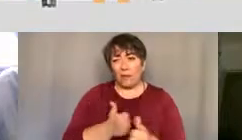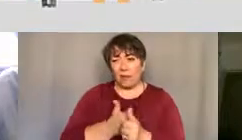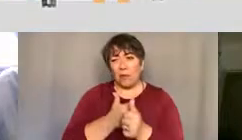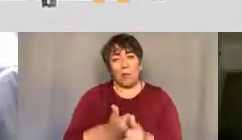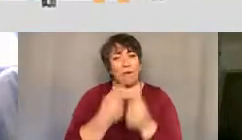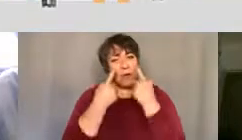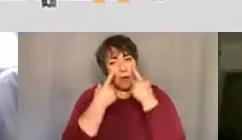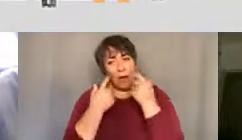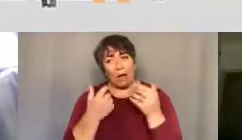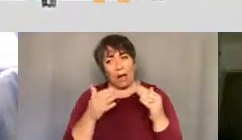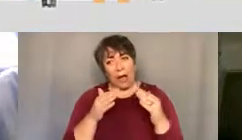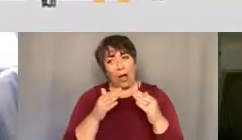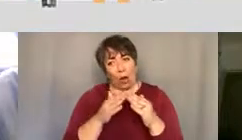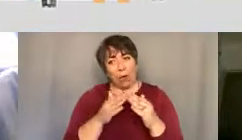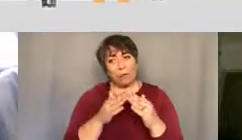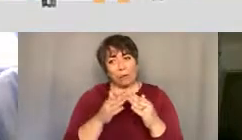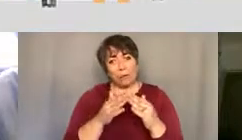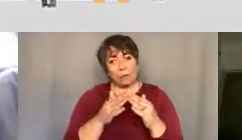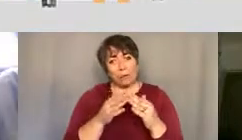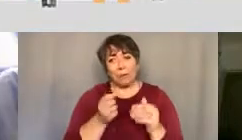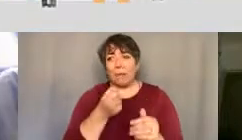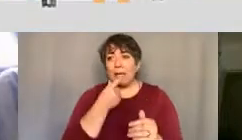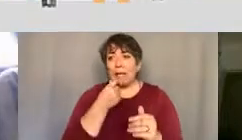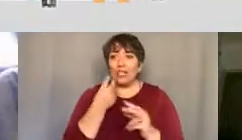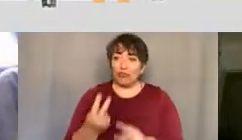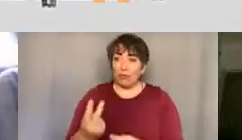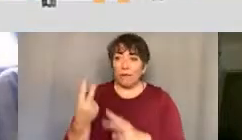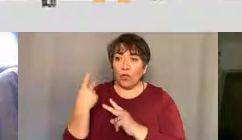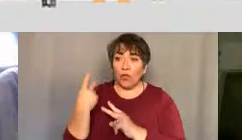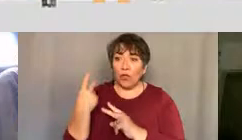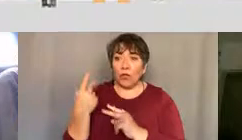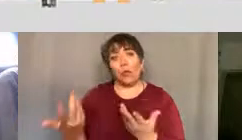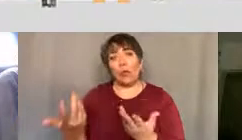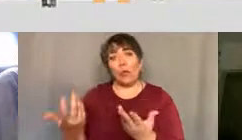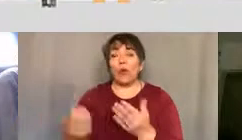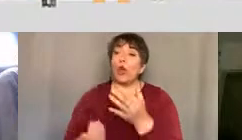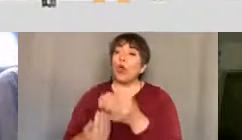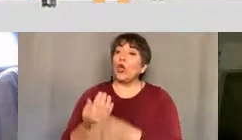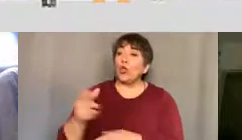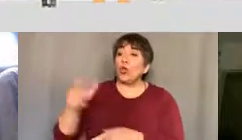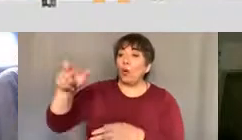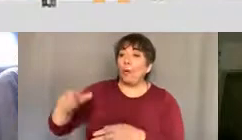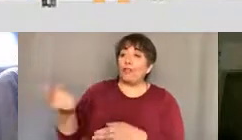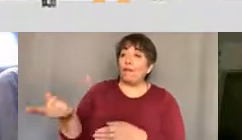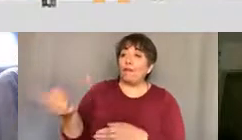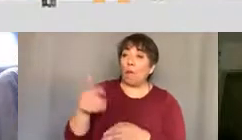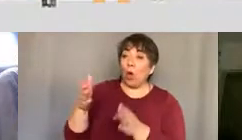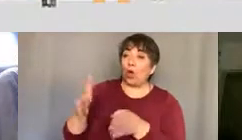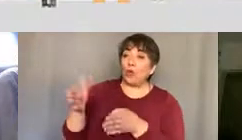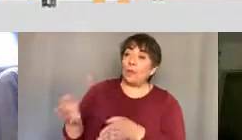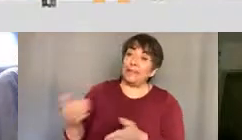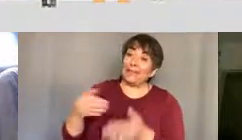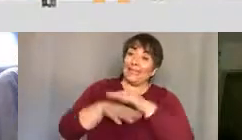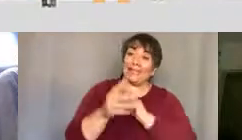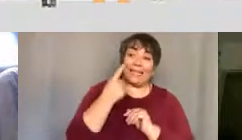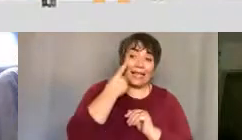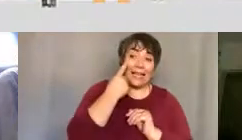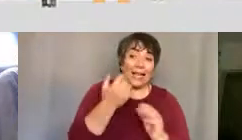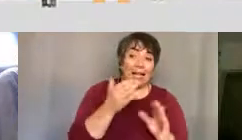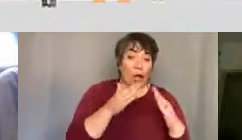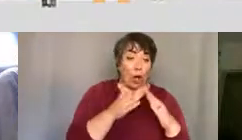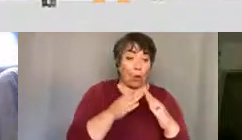reviews in care homes, reviews of new patients who've just been discharged from hospital, or new patients have moved into care homes,